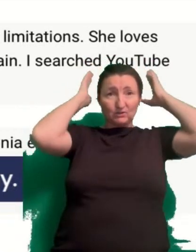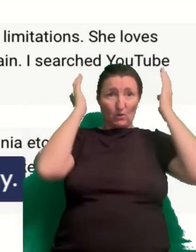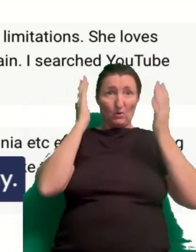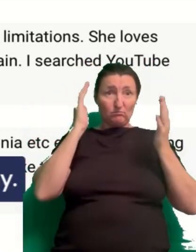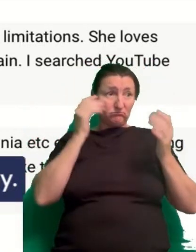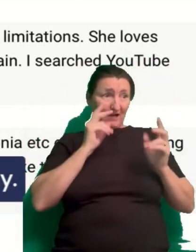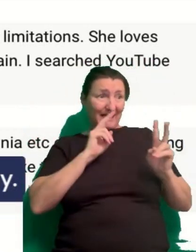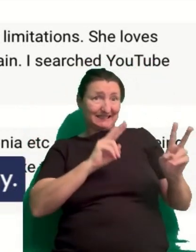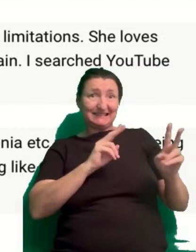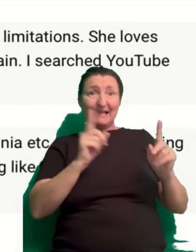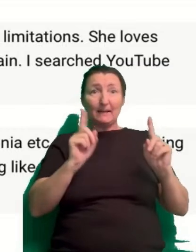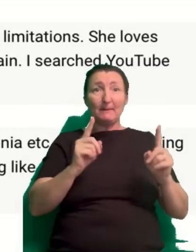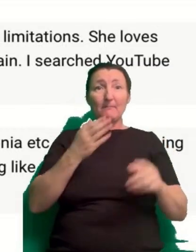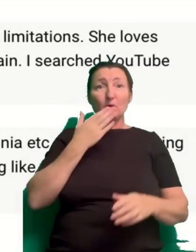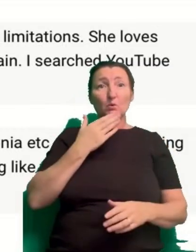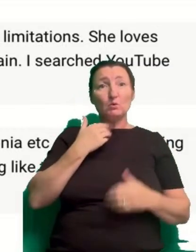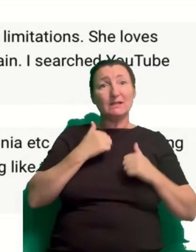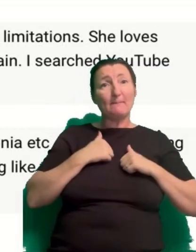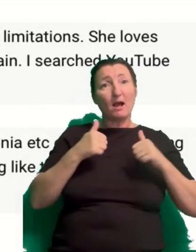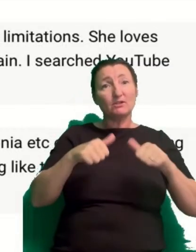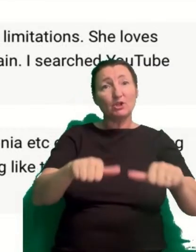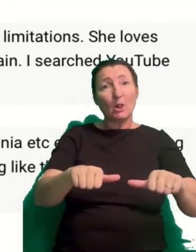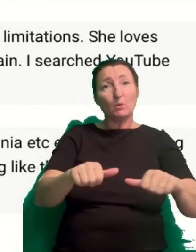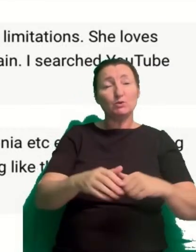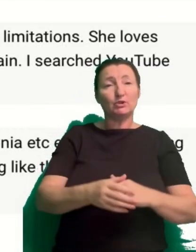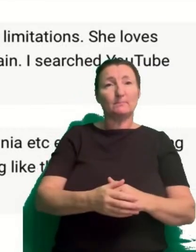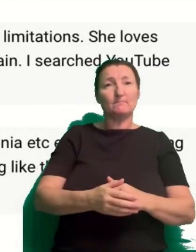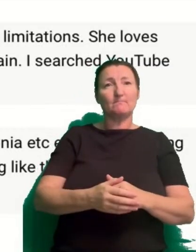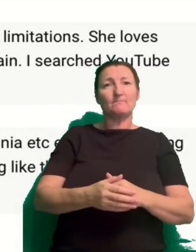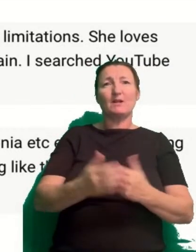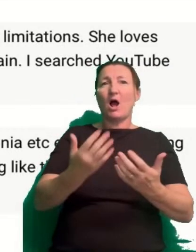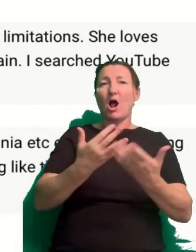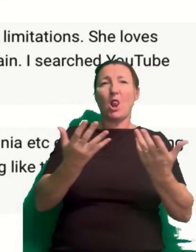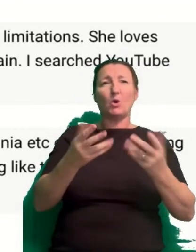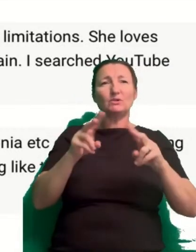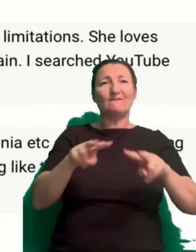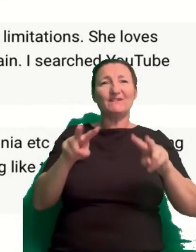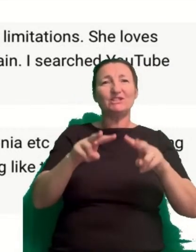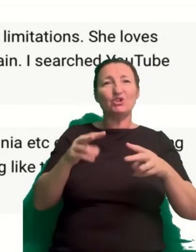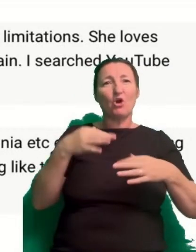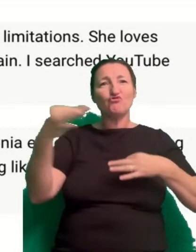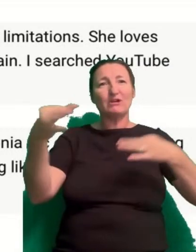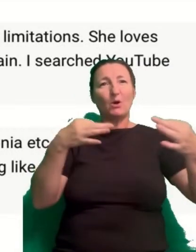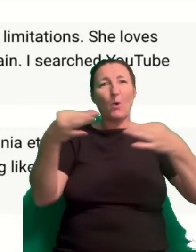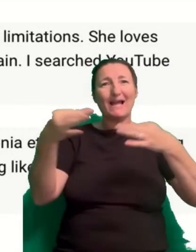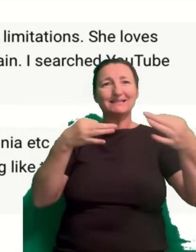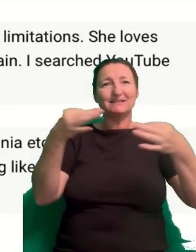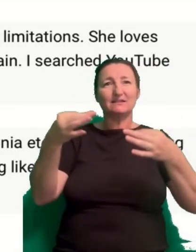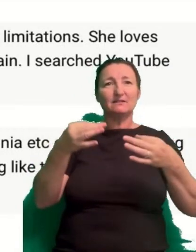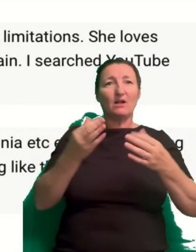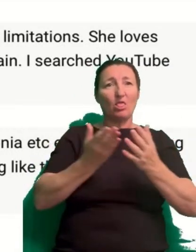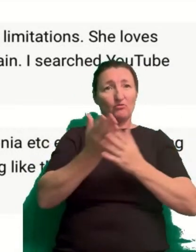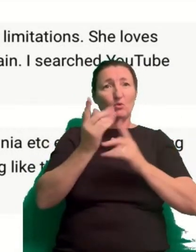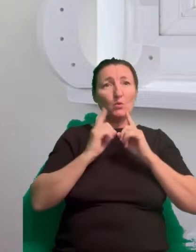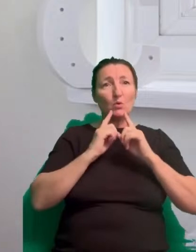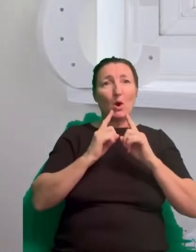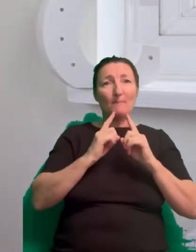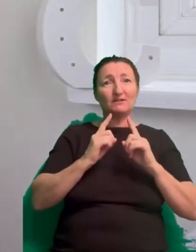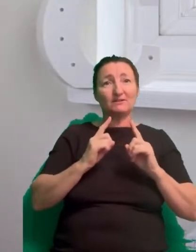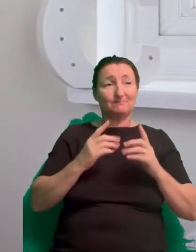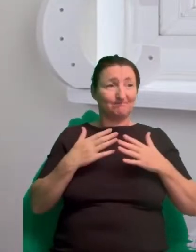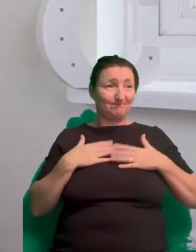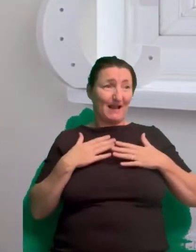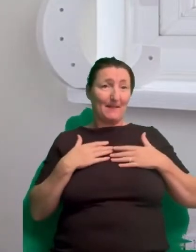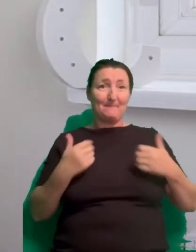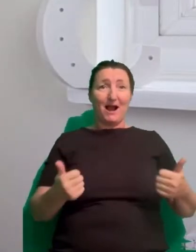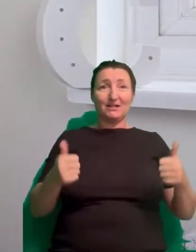solution that way. And I also get video request ideas through my comments as well. So